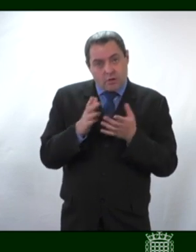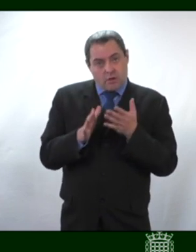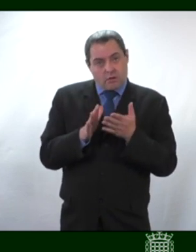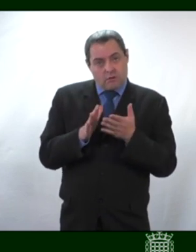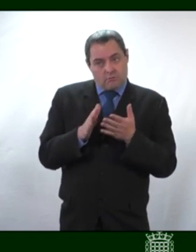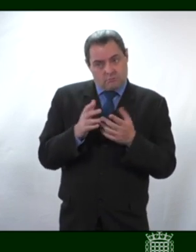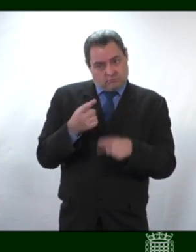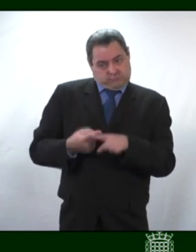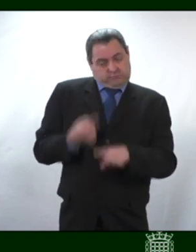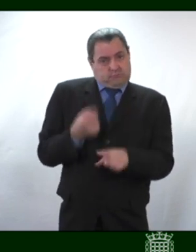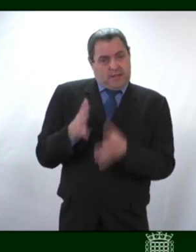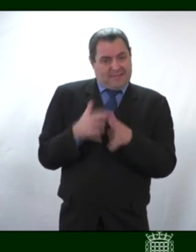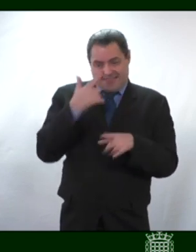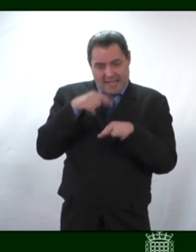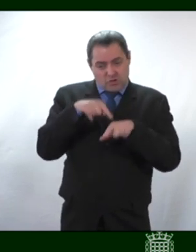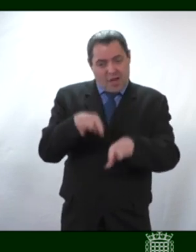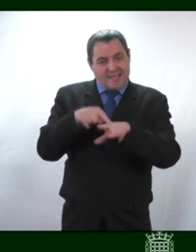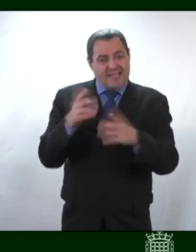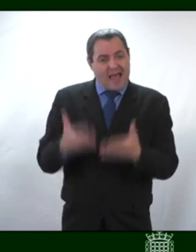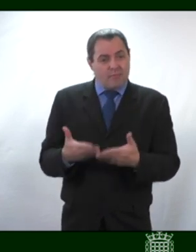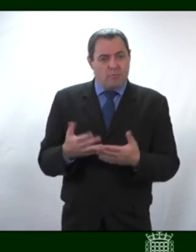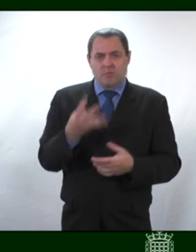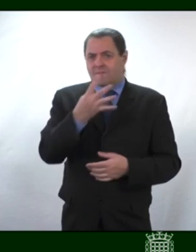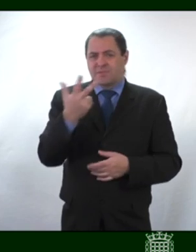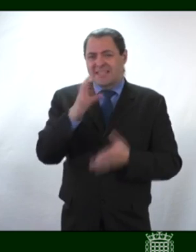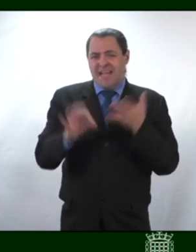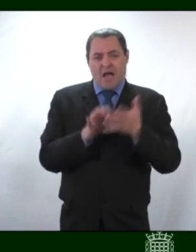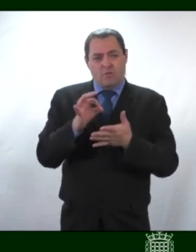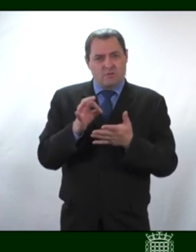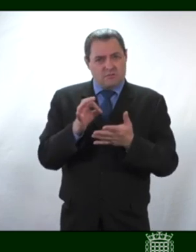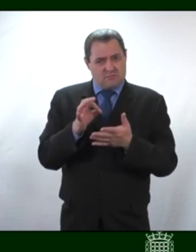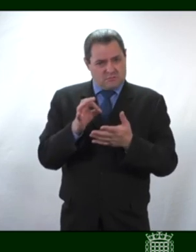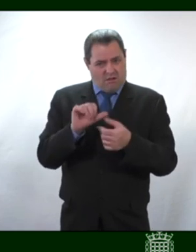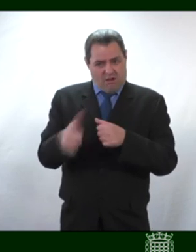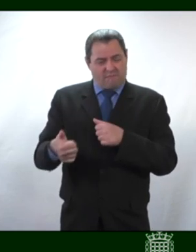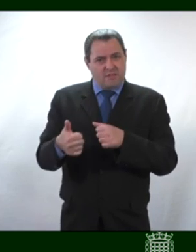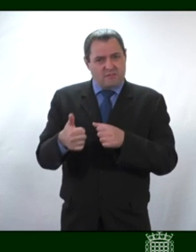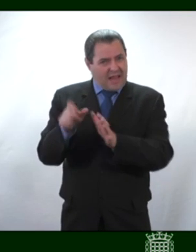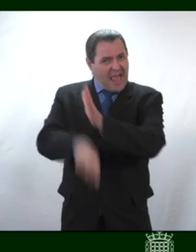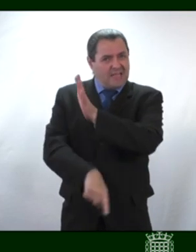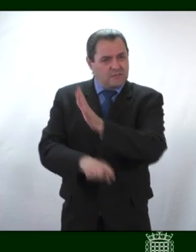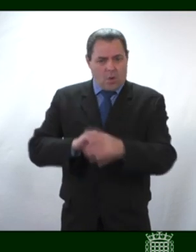cases they can actually chase them up? Because at the moment they're getting them up to 48 hours after the case.